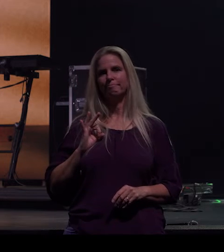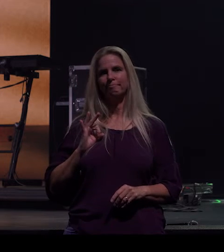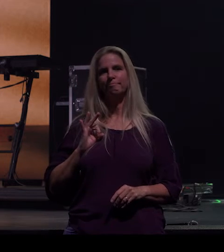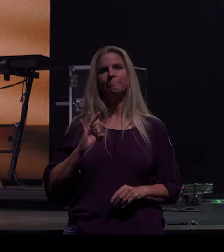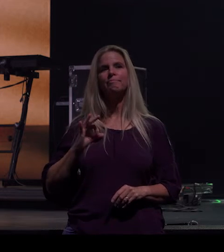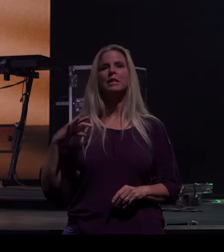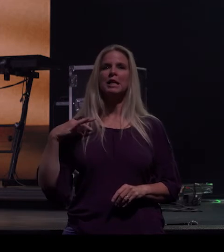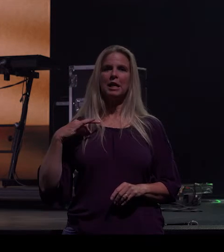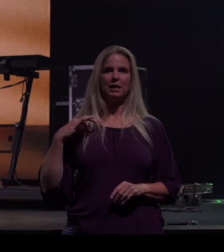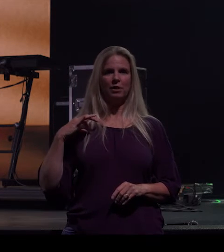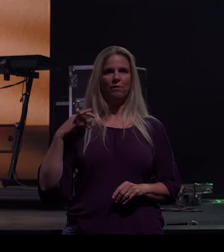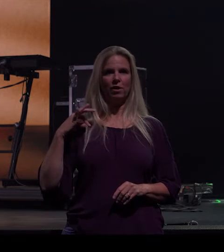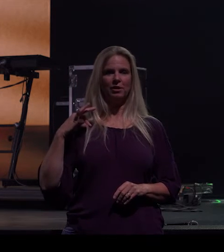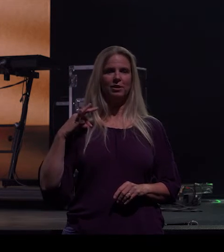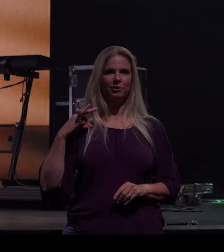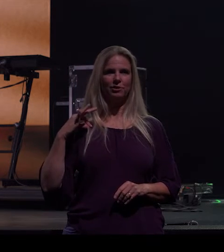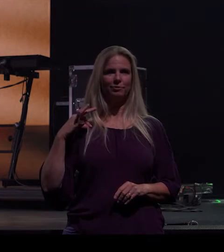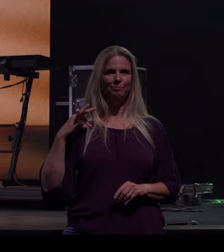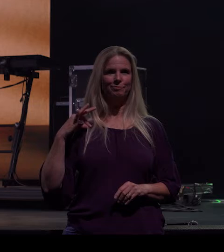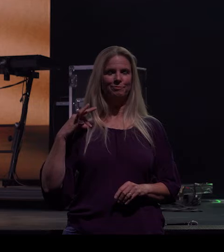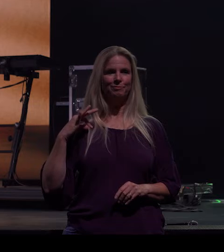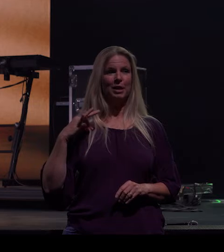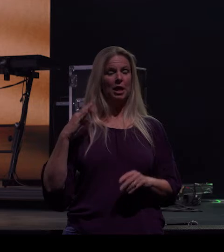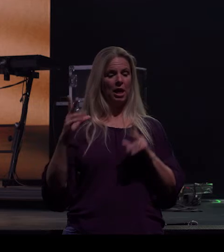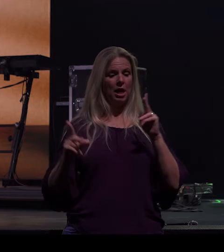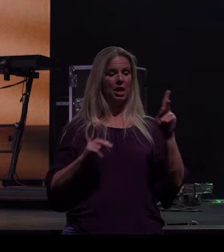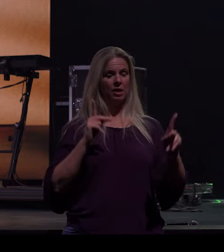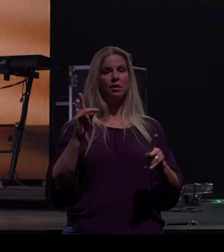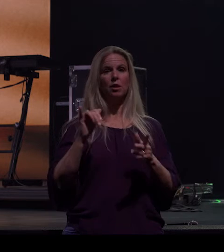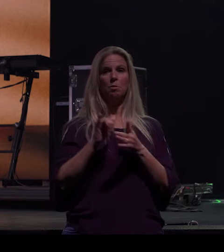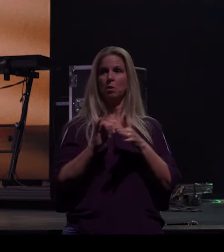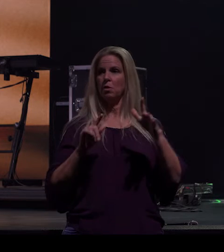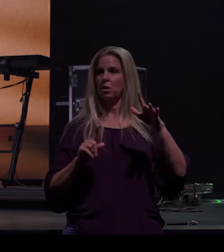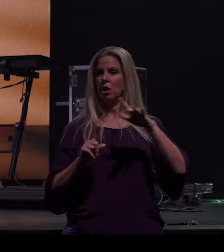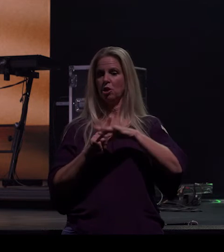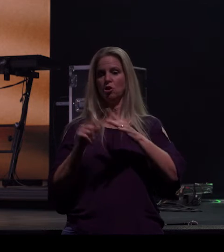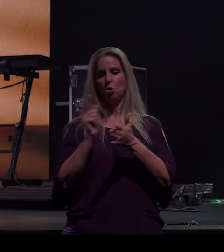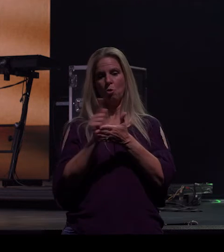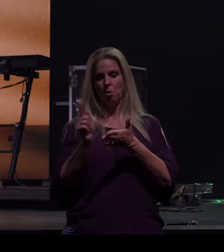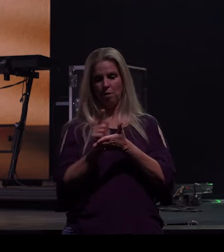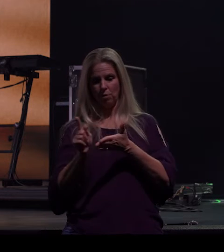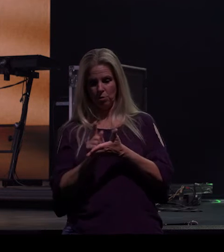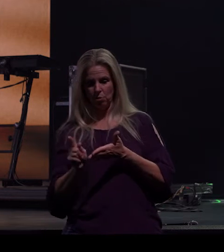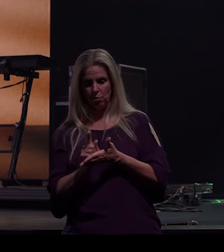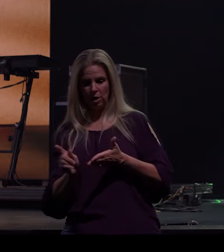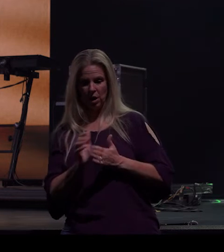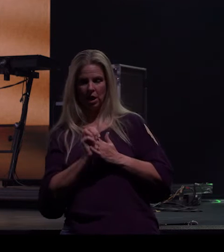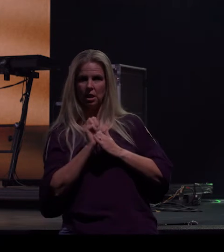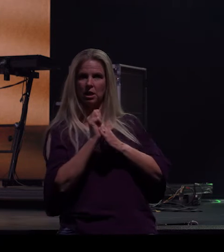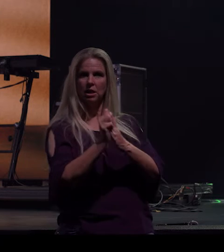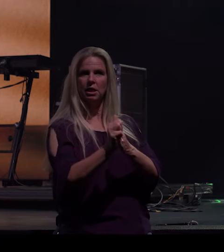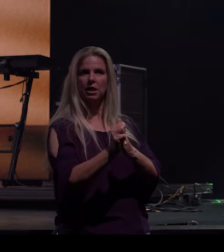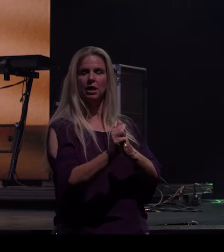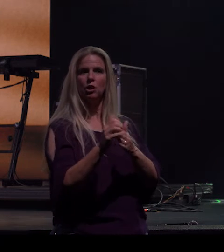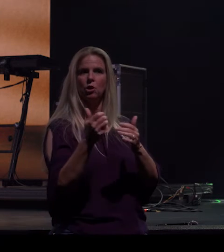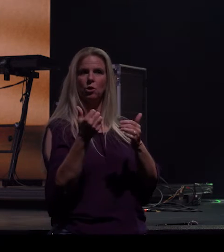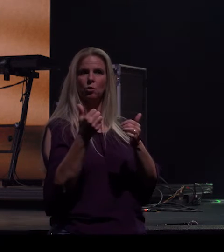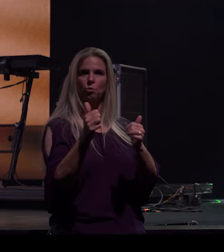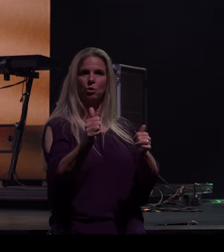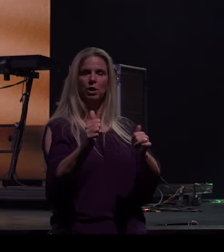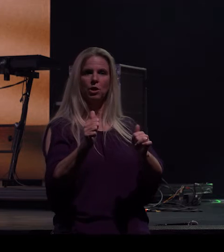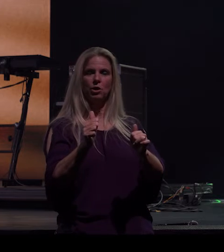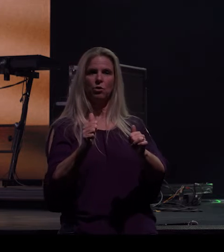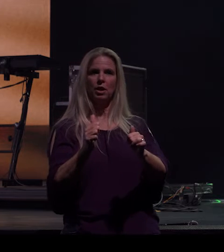It's our volunteers. It's those of you that step up every single week and lead. And we've tried to empower our staff